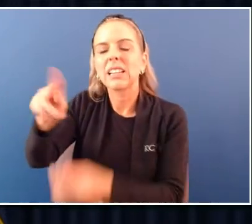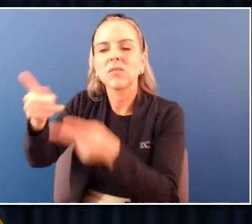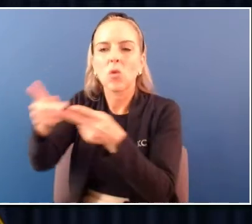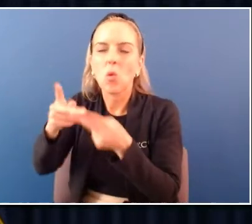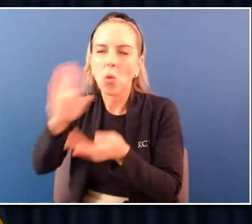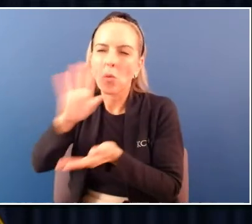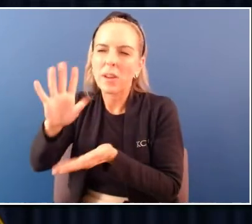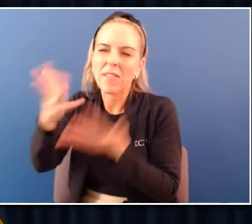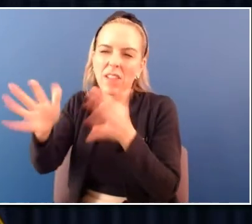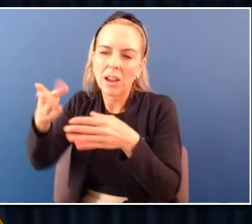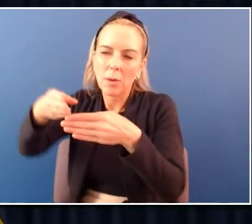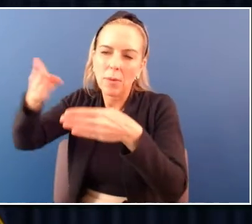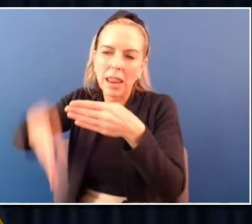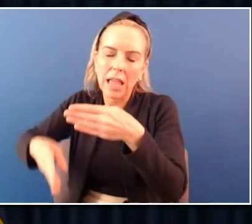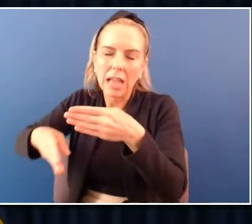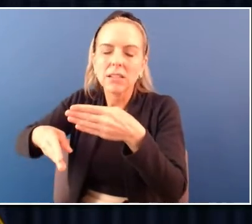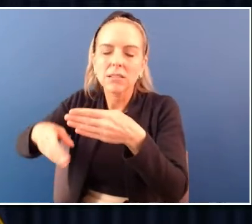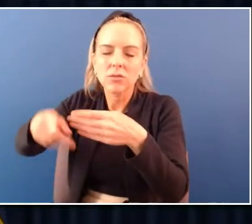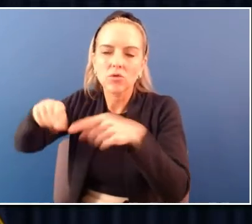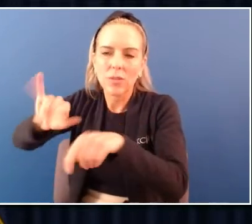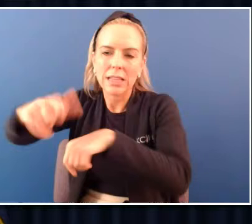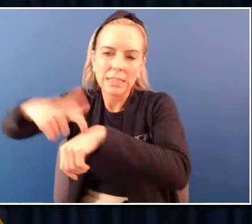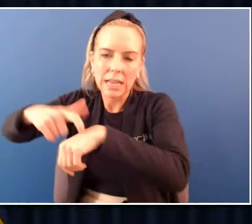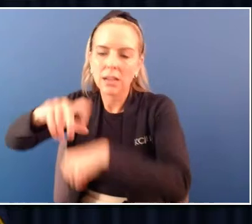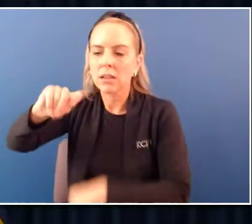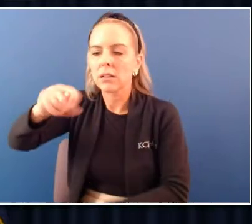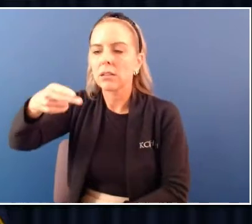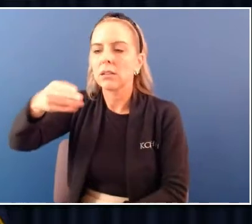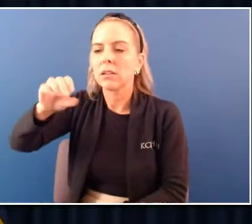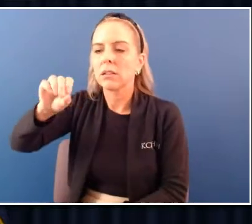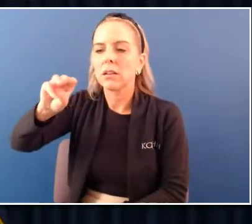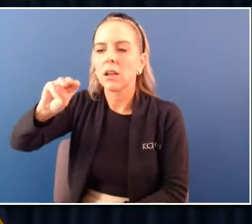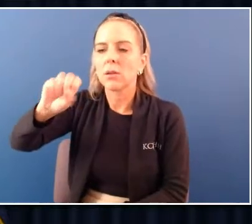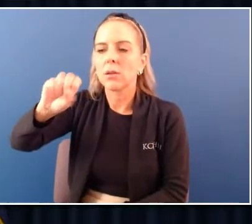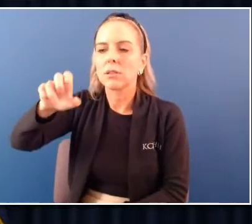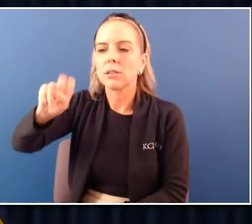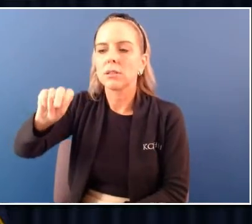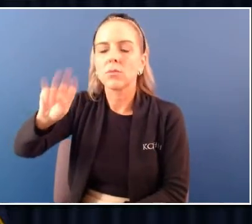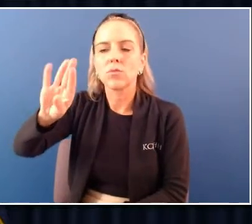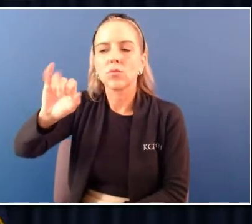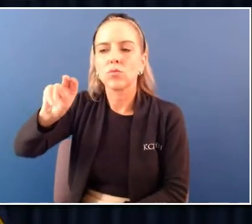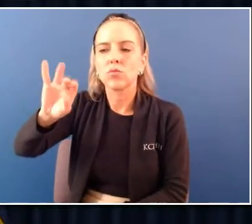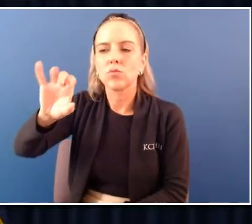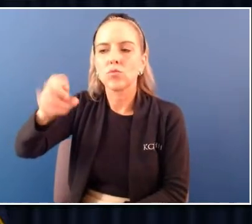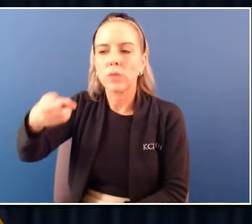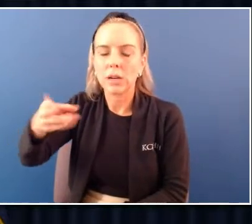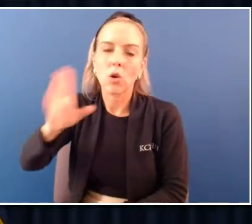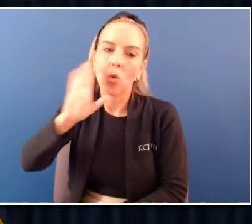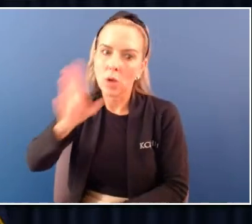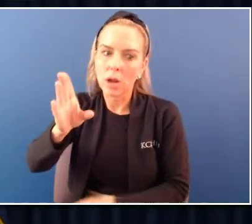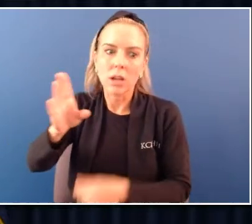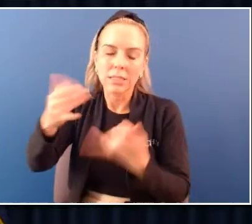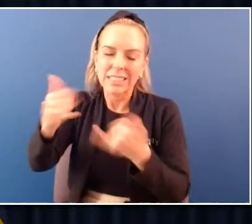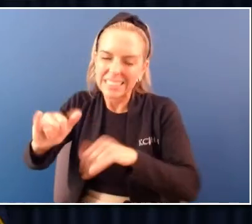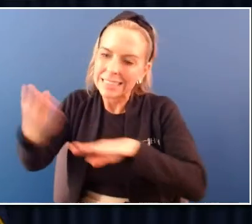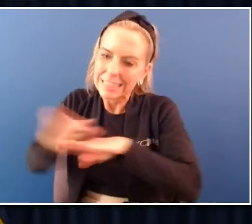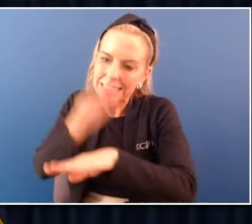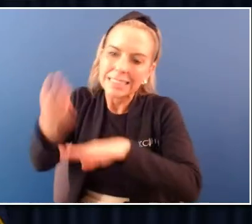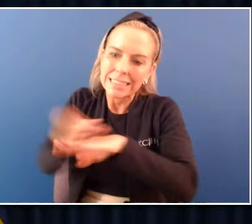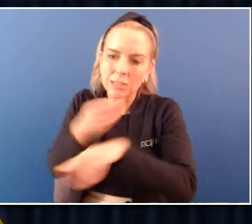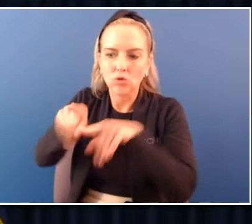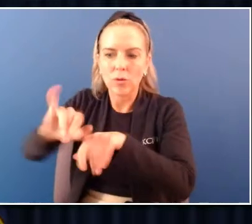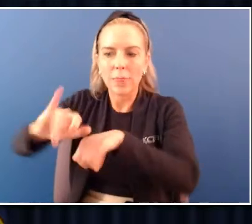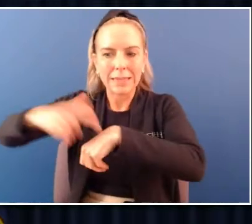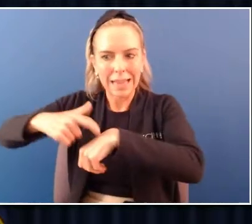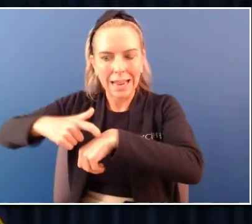all of their houses by that time. Thompson Branch, the cottages at Thompson Branch will be significantly under construction at that time